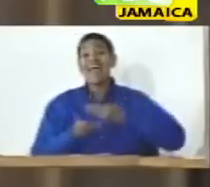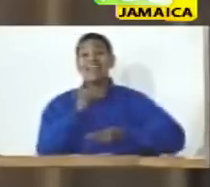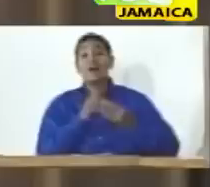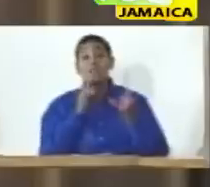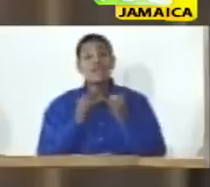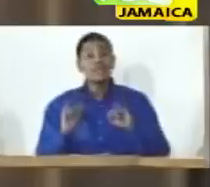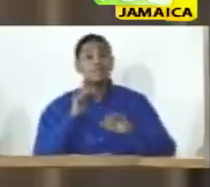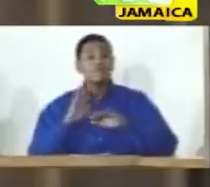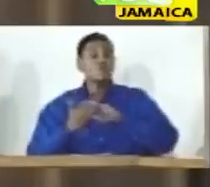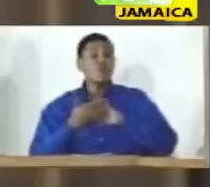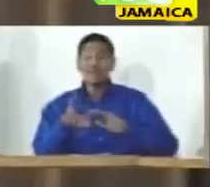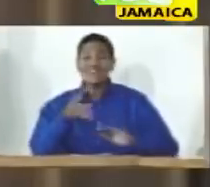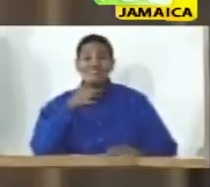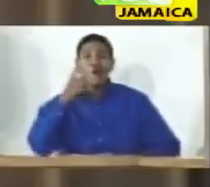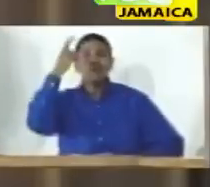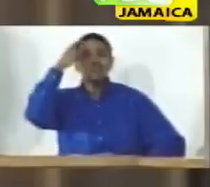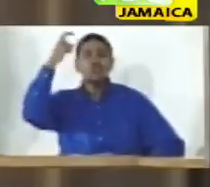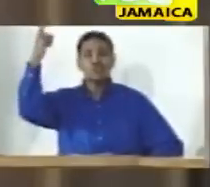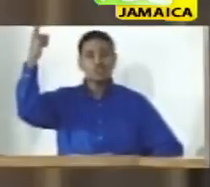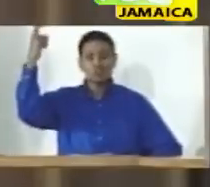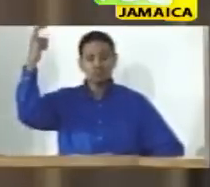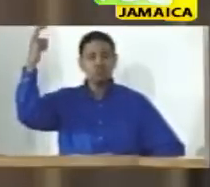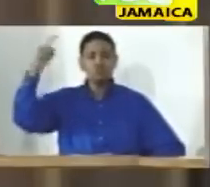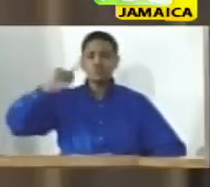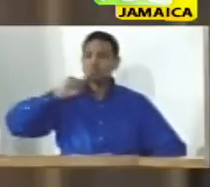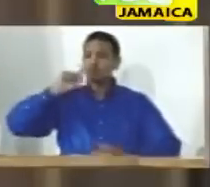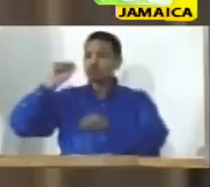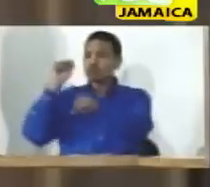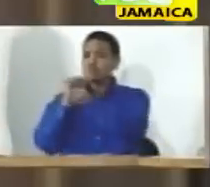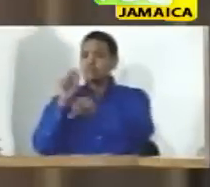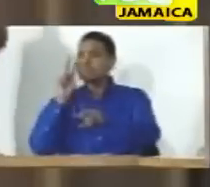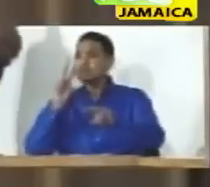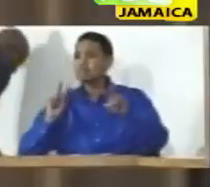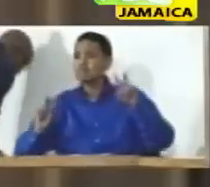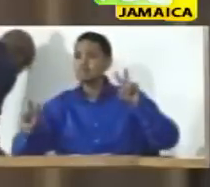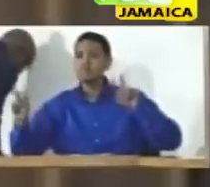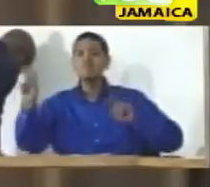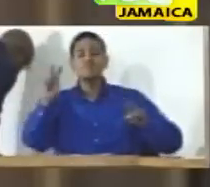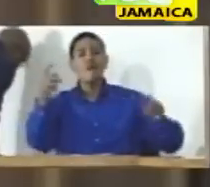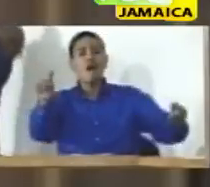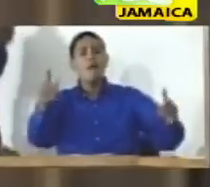Jamaica is no longer a dream. It is becoming a reality.